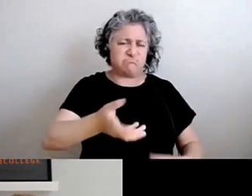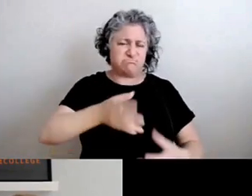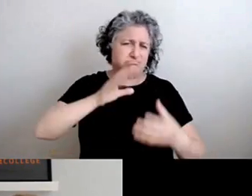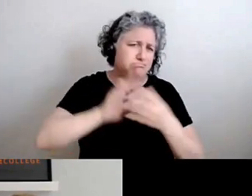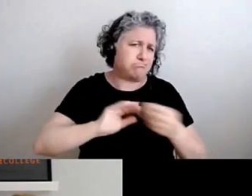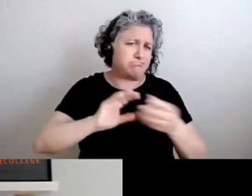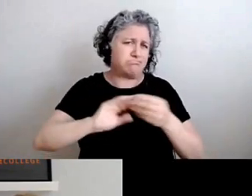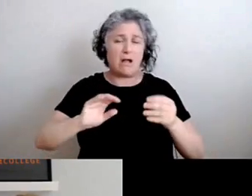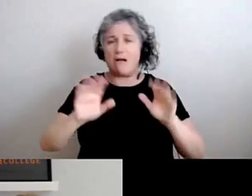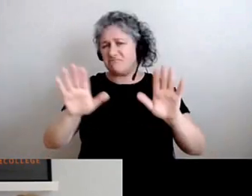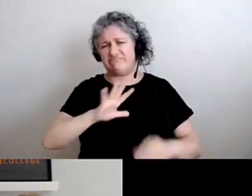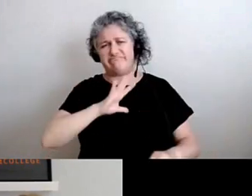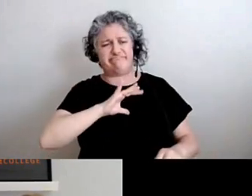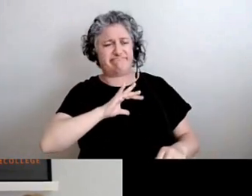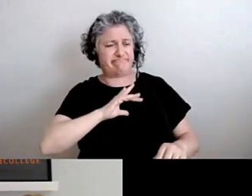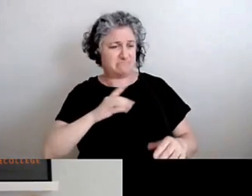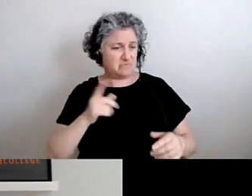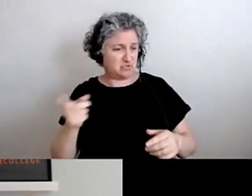to